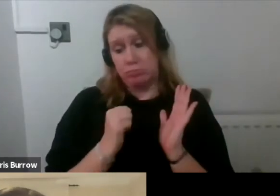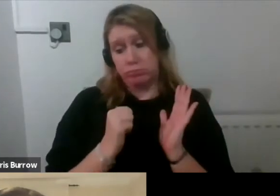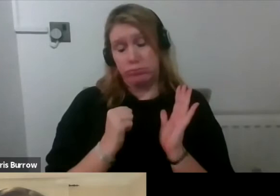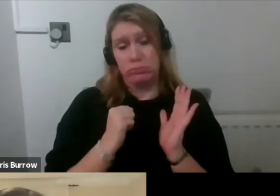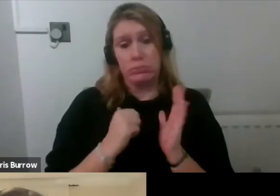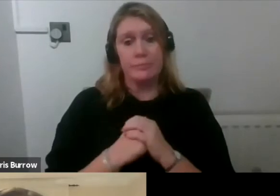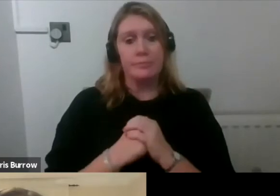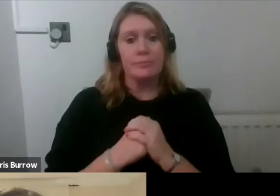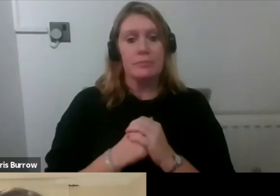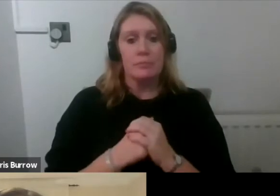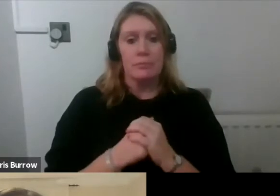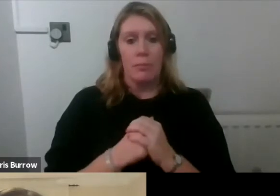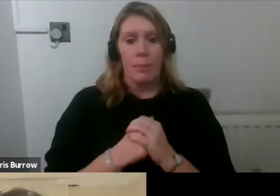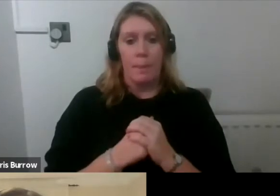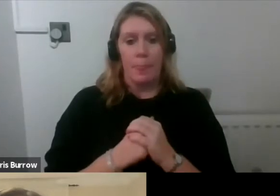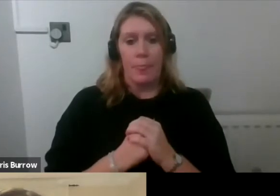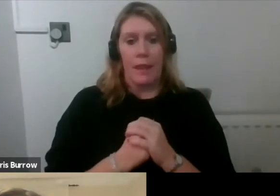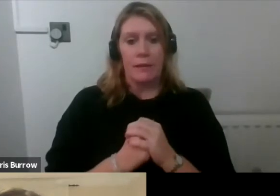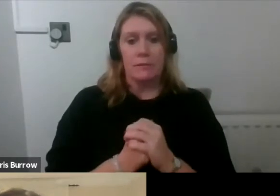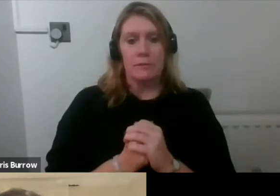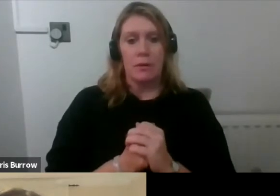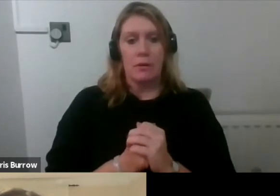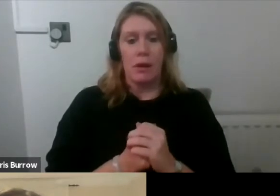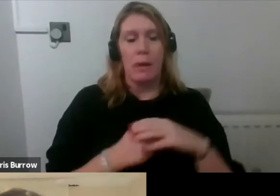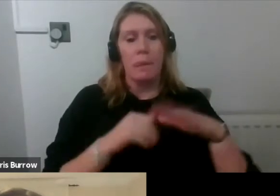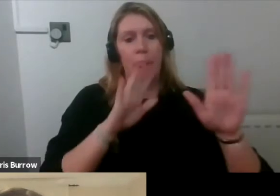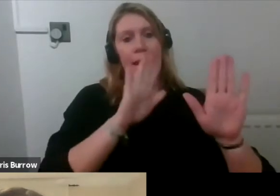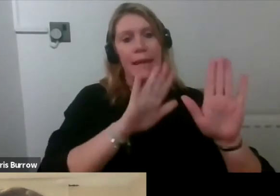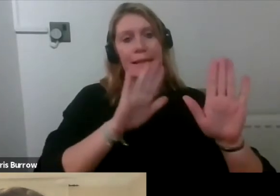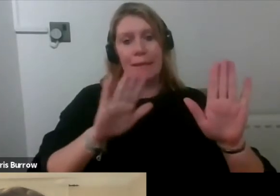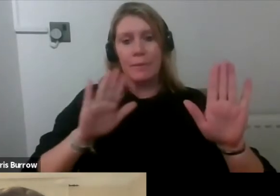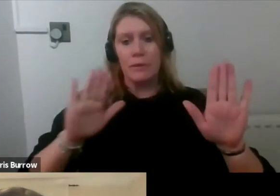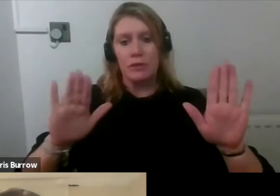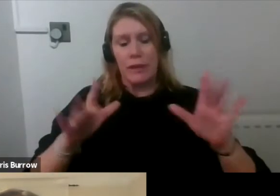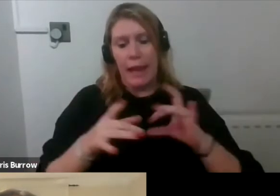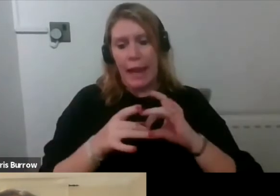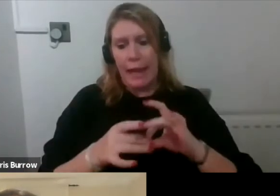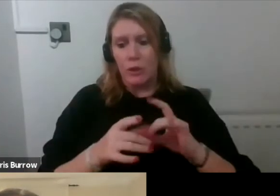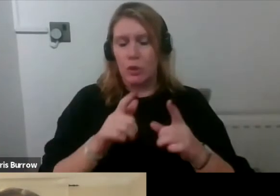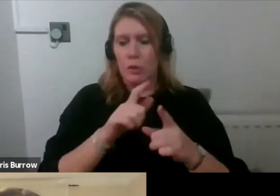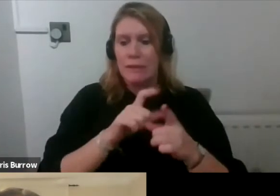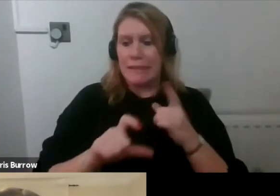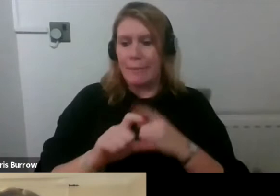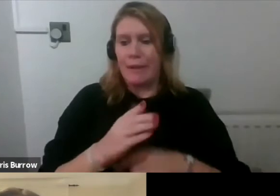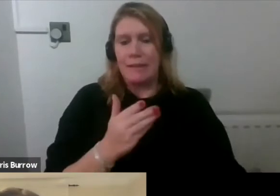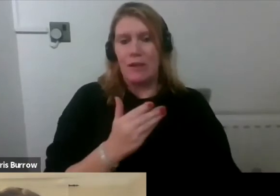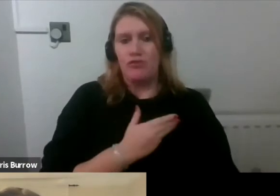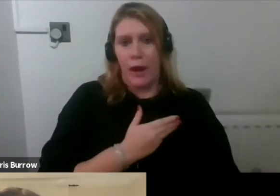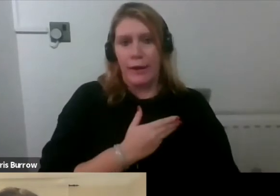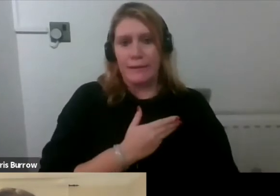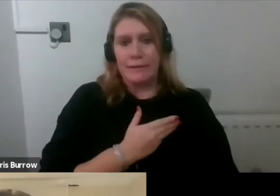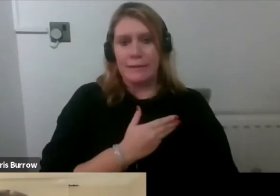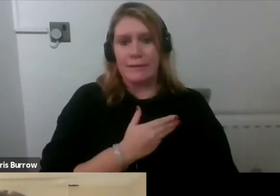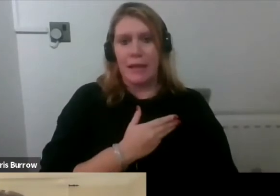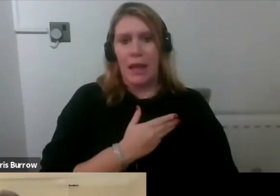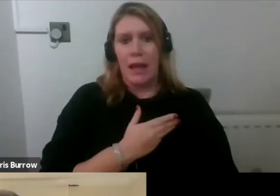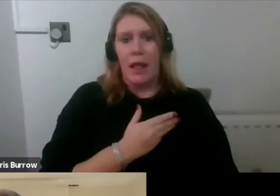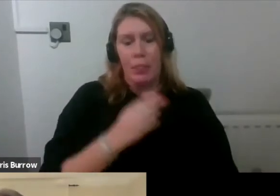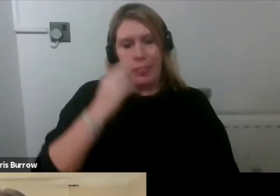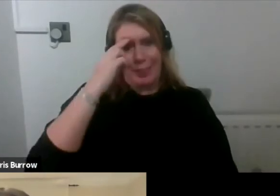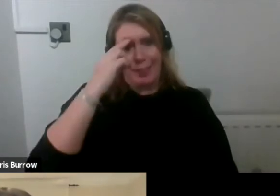the exhibit's based on a disability rights movement called Reasonable